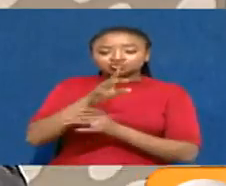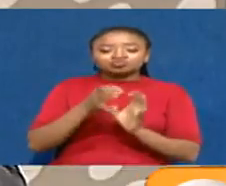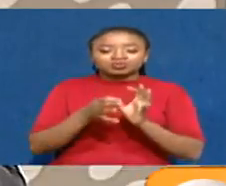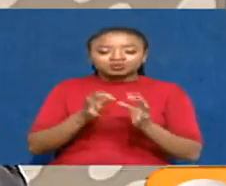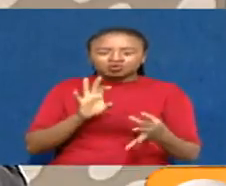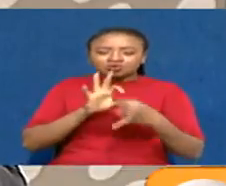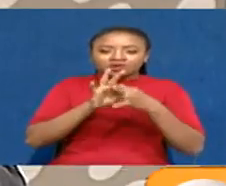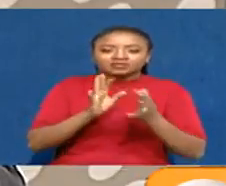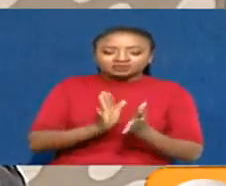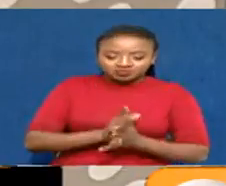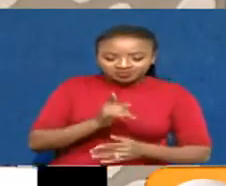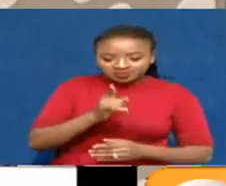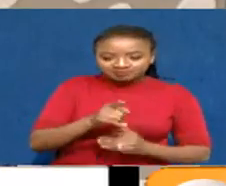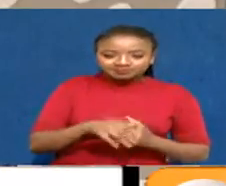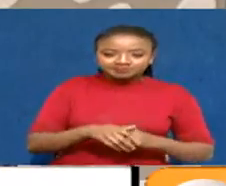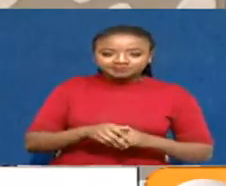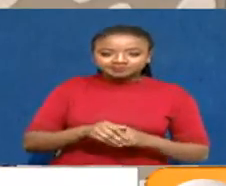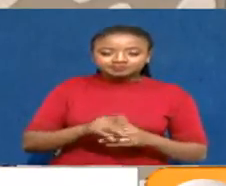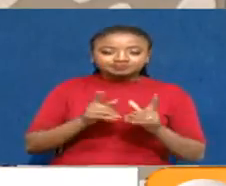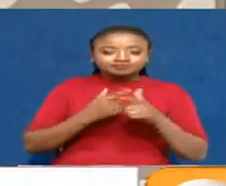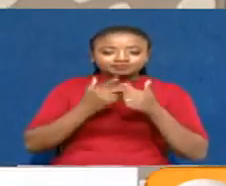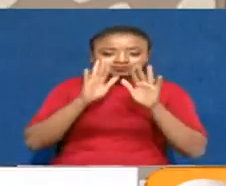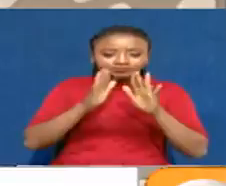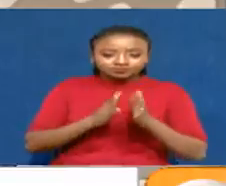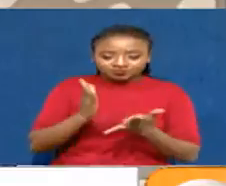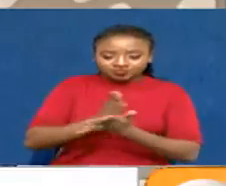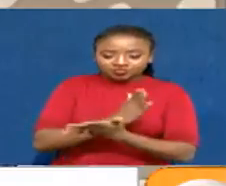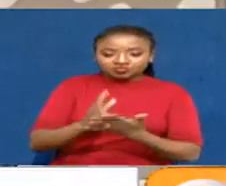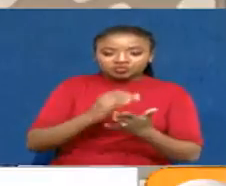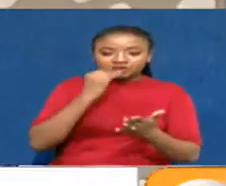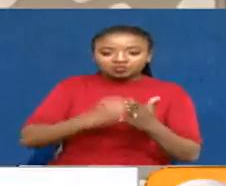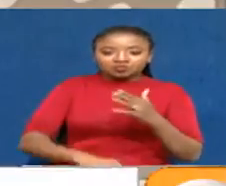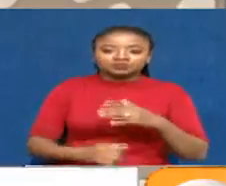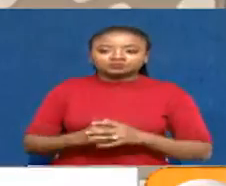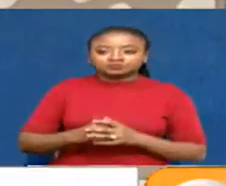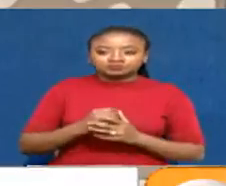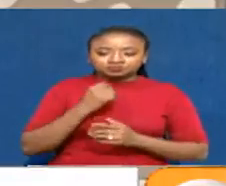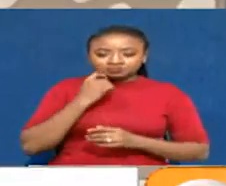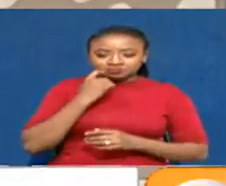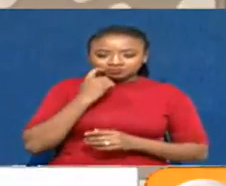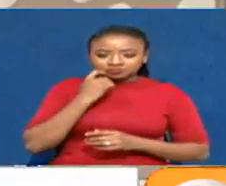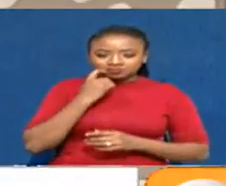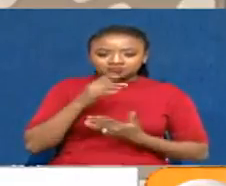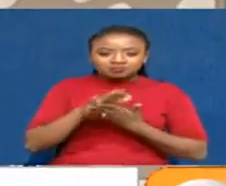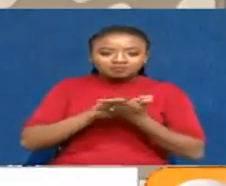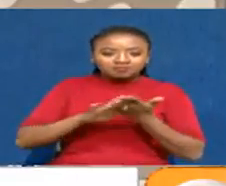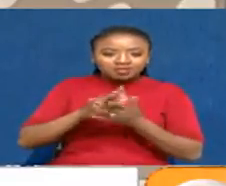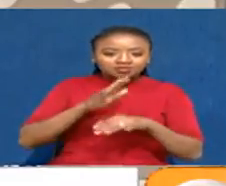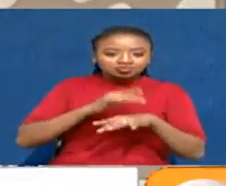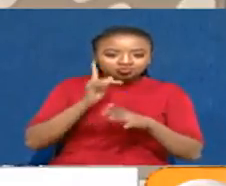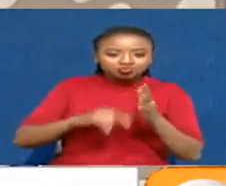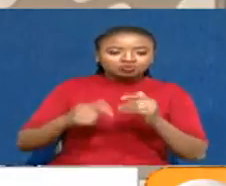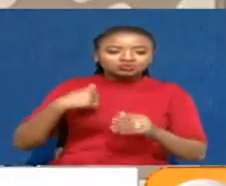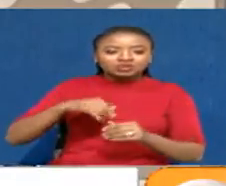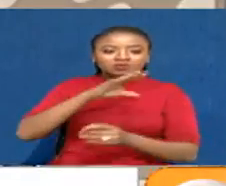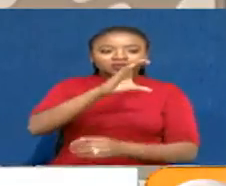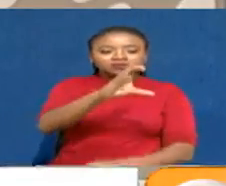the costings. And when you share the costings, it needs to make sense based on our central bank